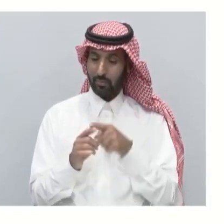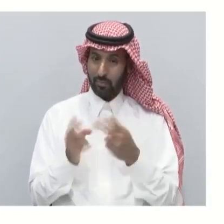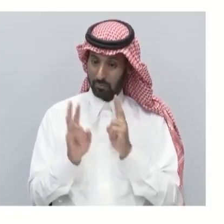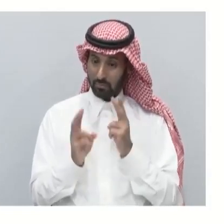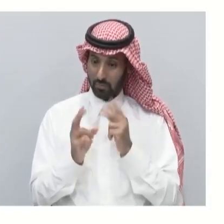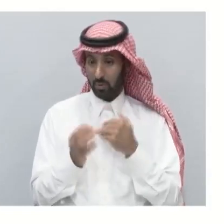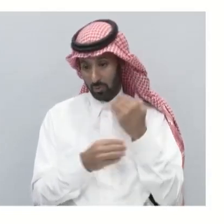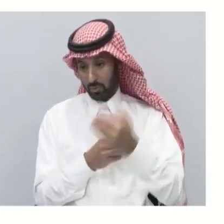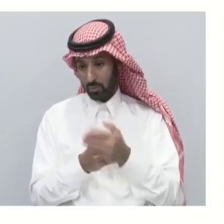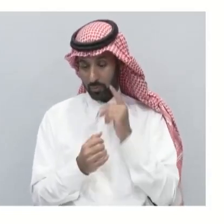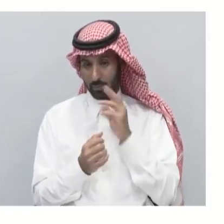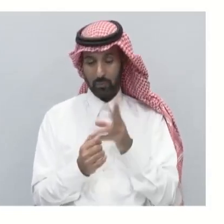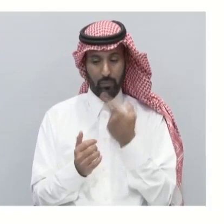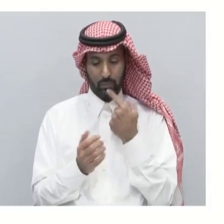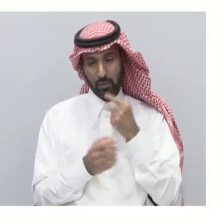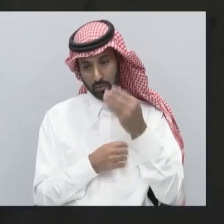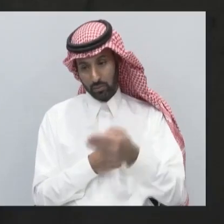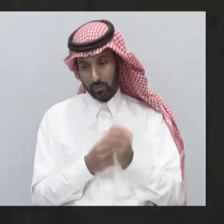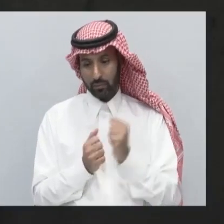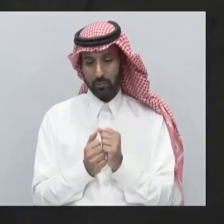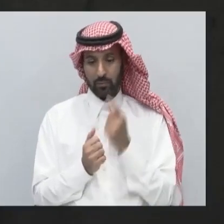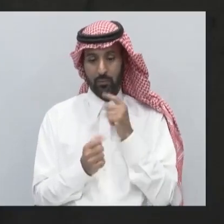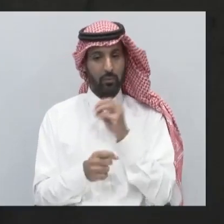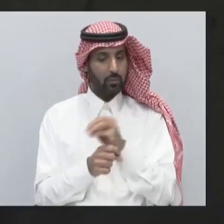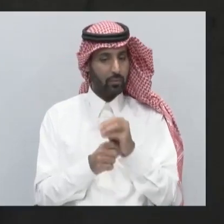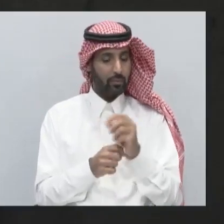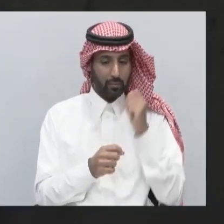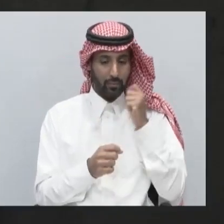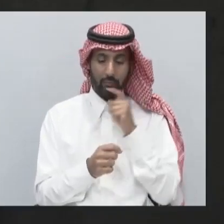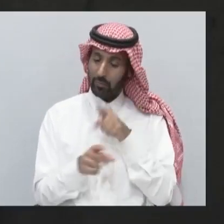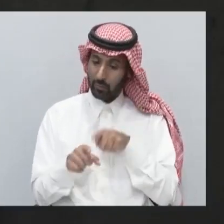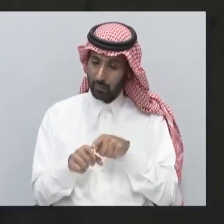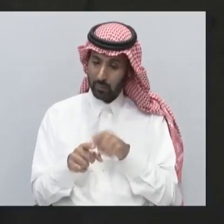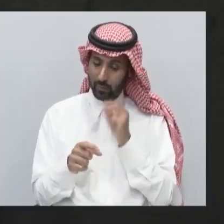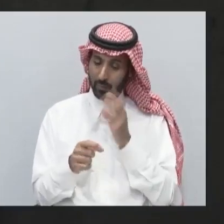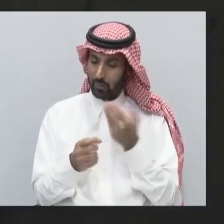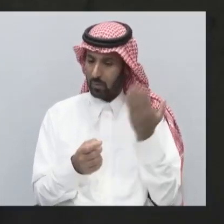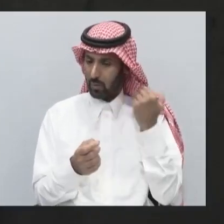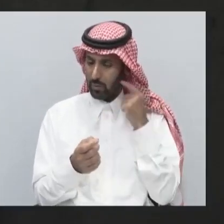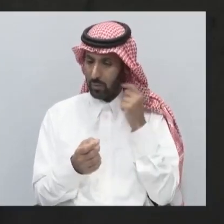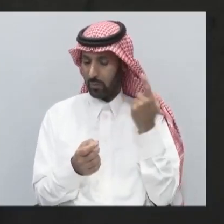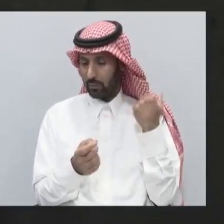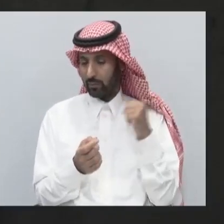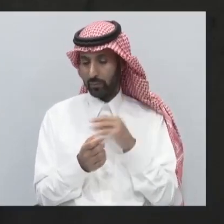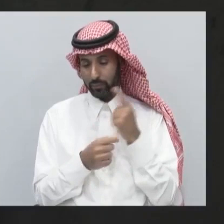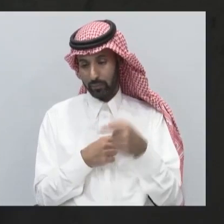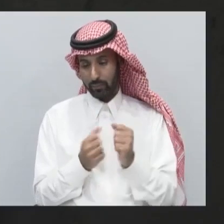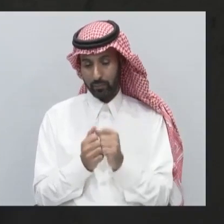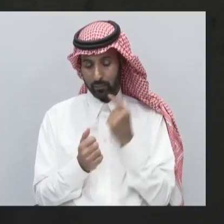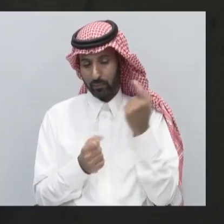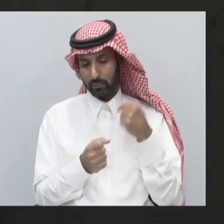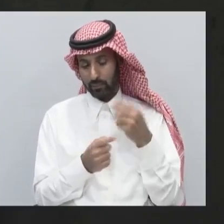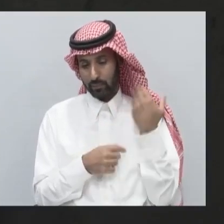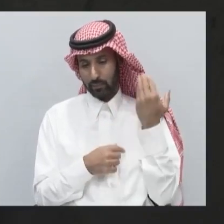is going to be. It should be in the future. You will tell your friend about the old days, so it will be in the